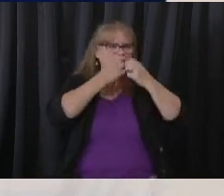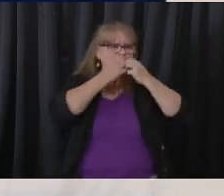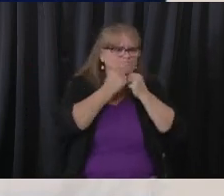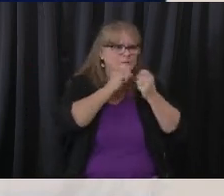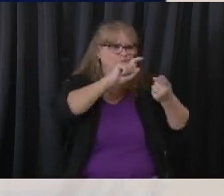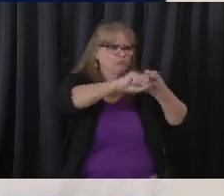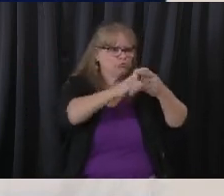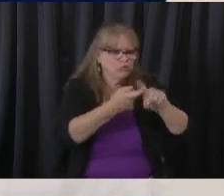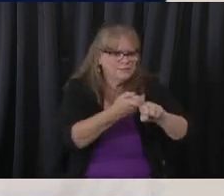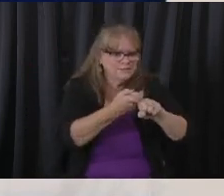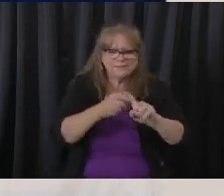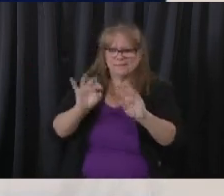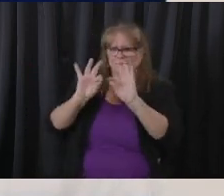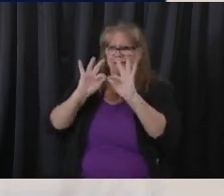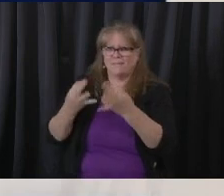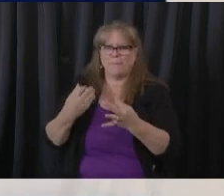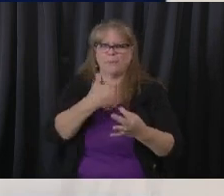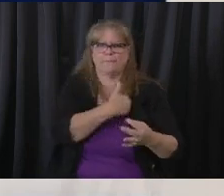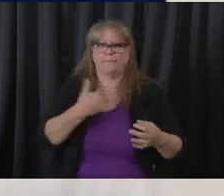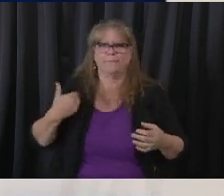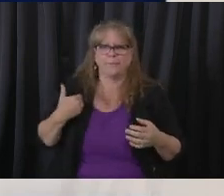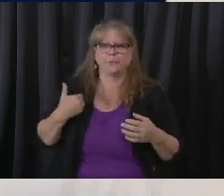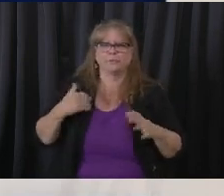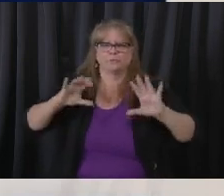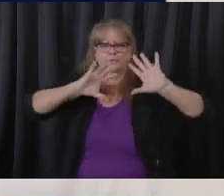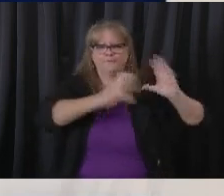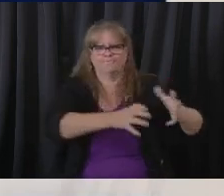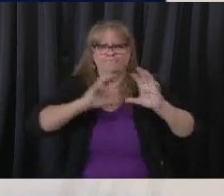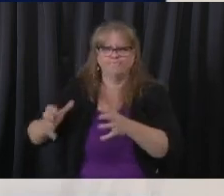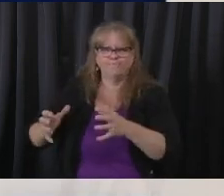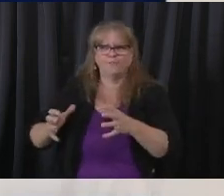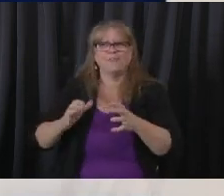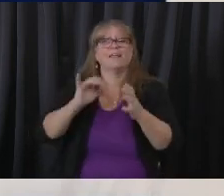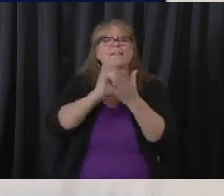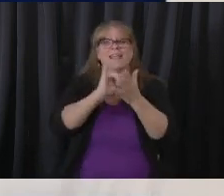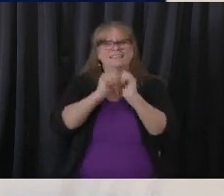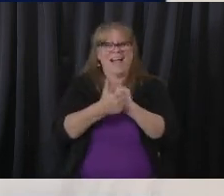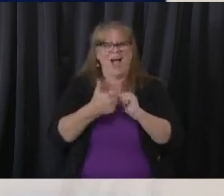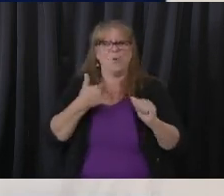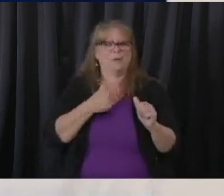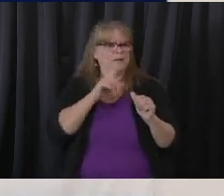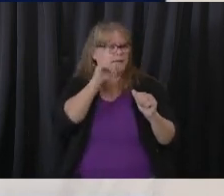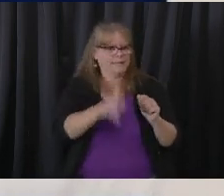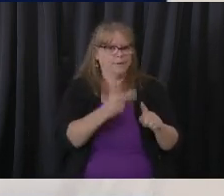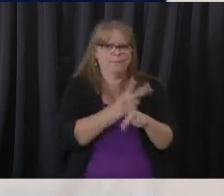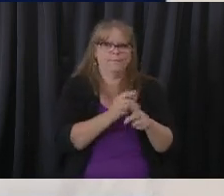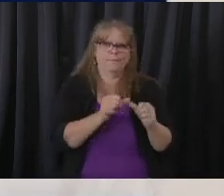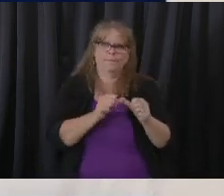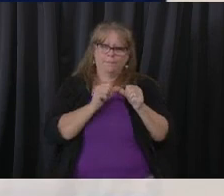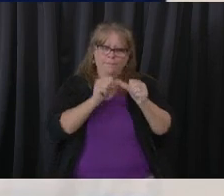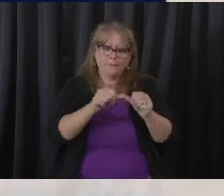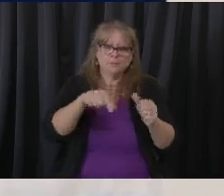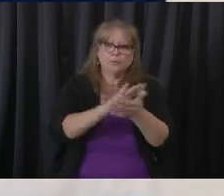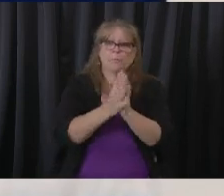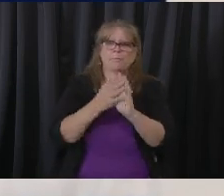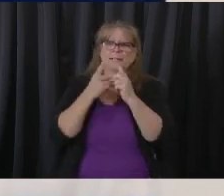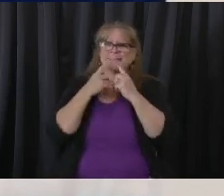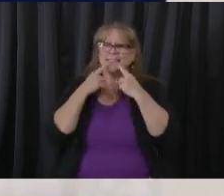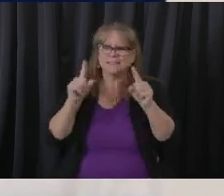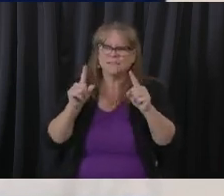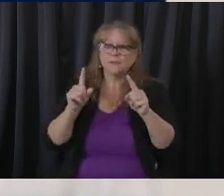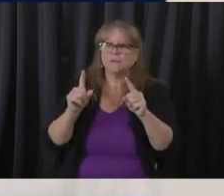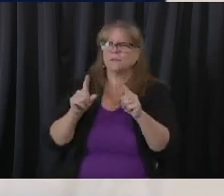our progress in Colorado, moving forward with economic growth, with saving lives. It's a key to preserving our way of life in the